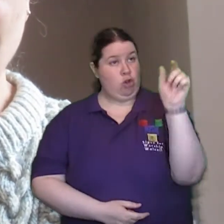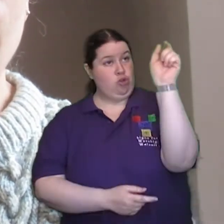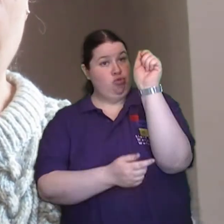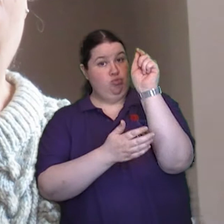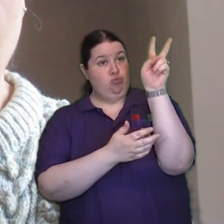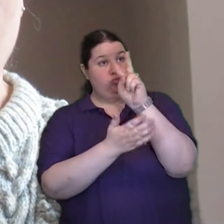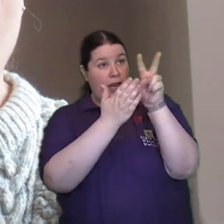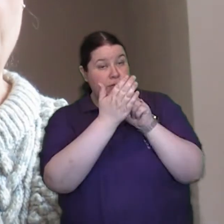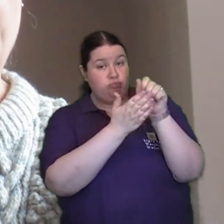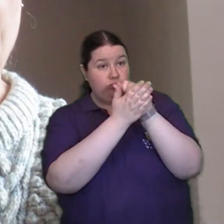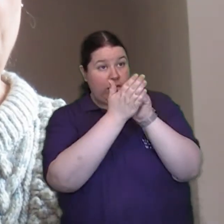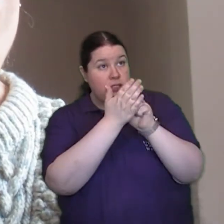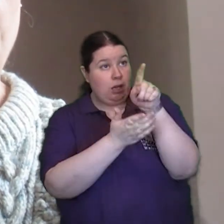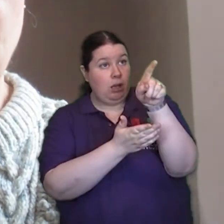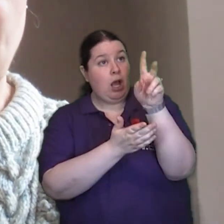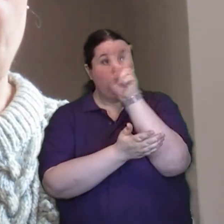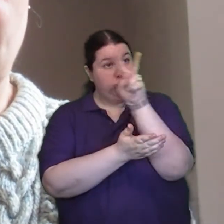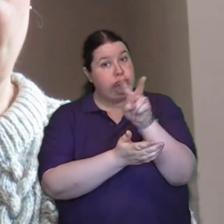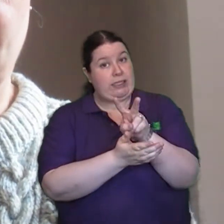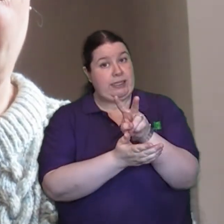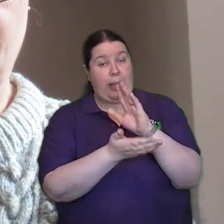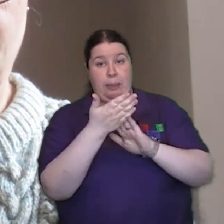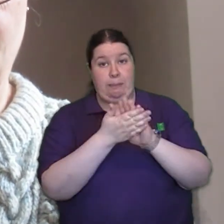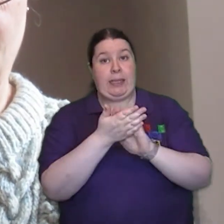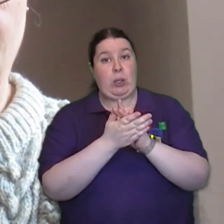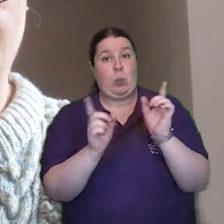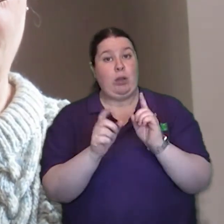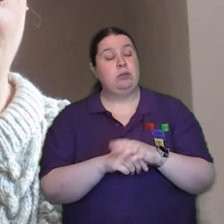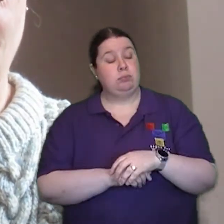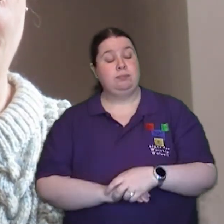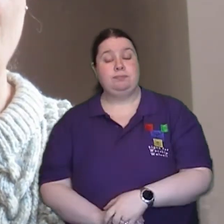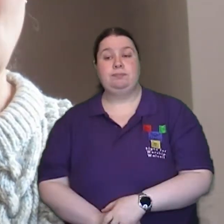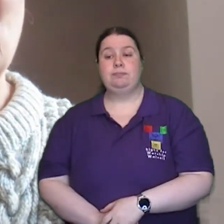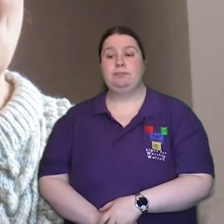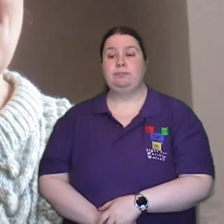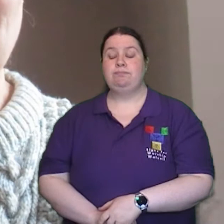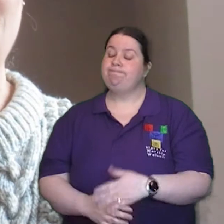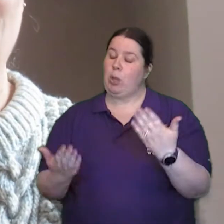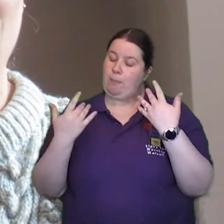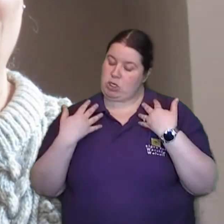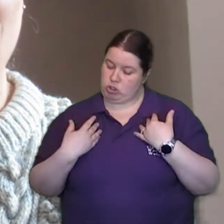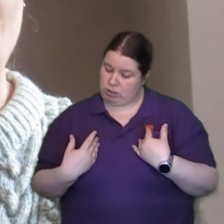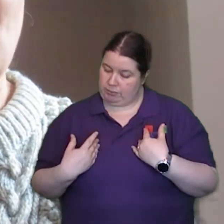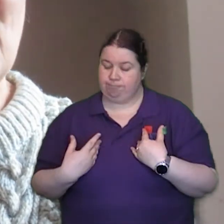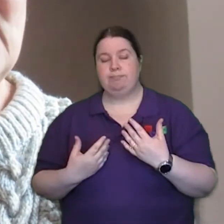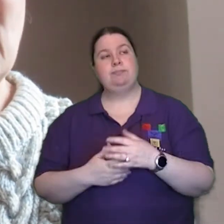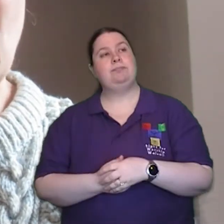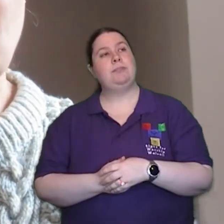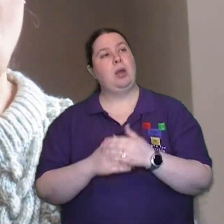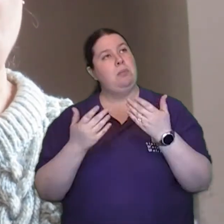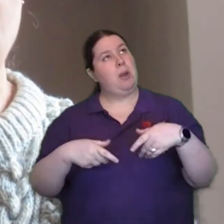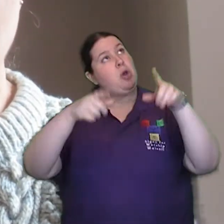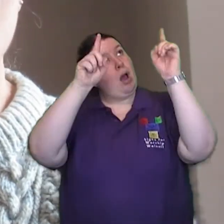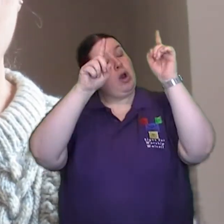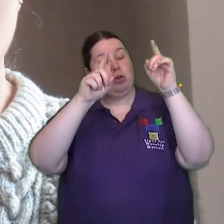writing for the king and tell him what it means." Your Majesty, the Most